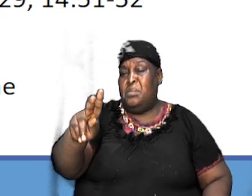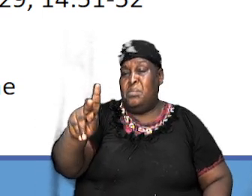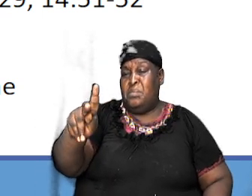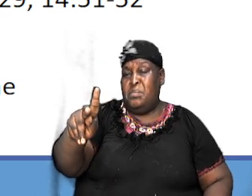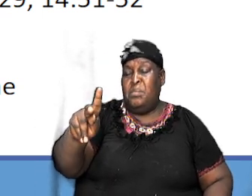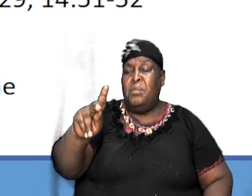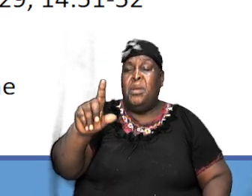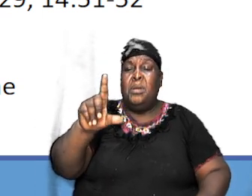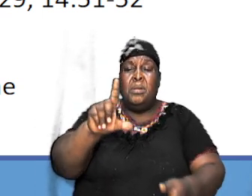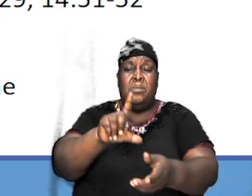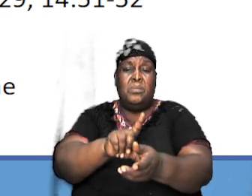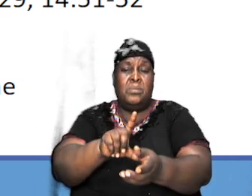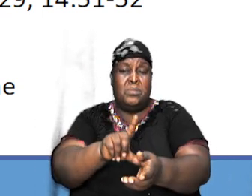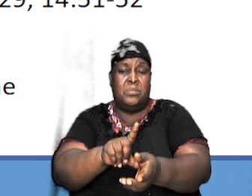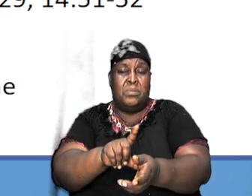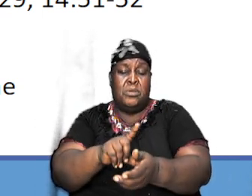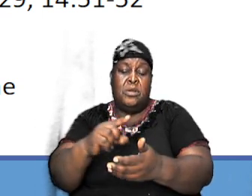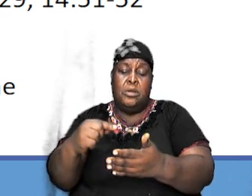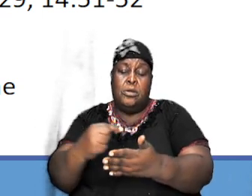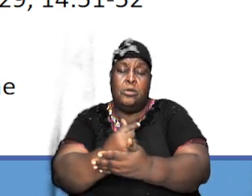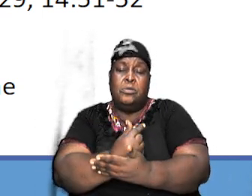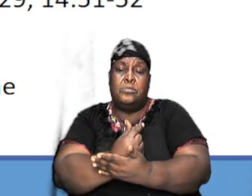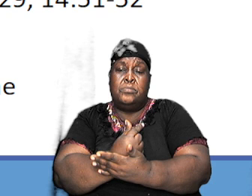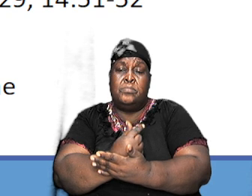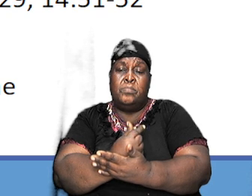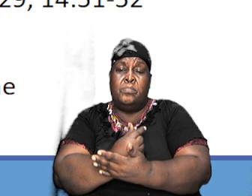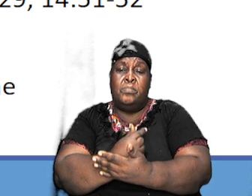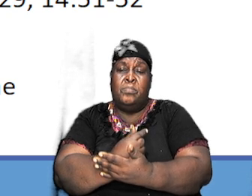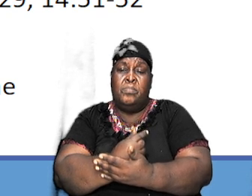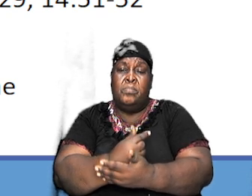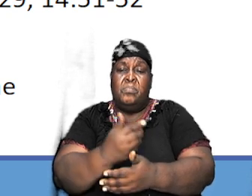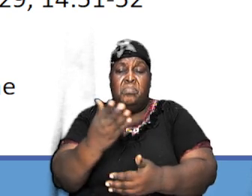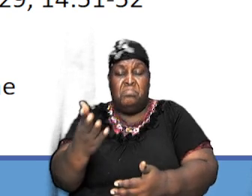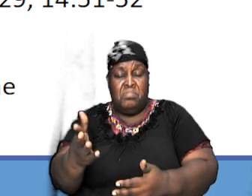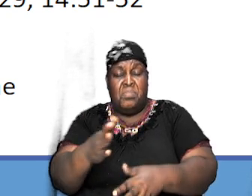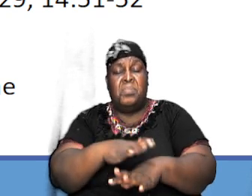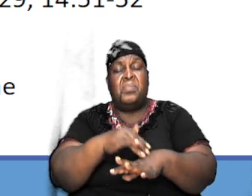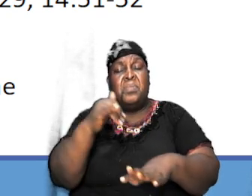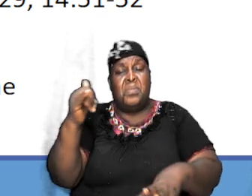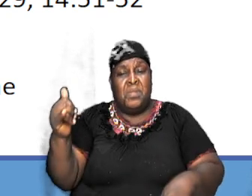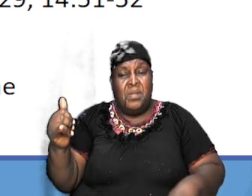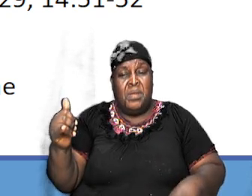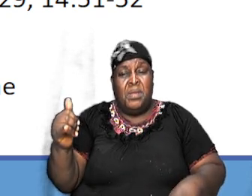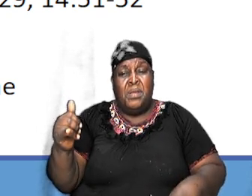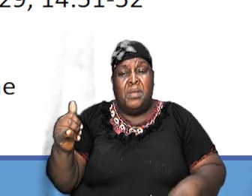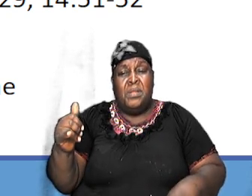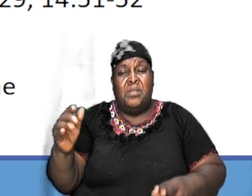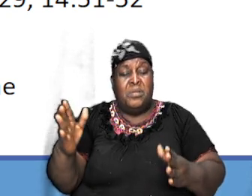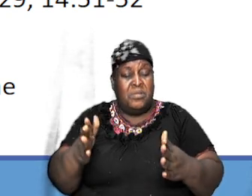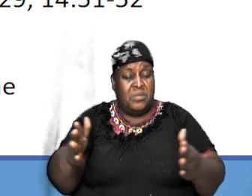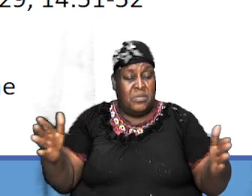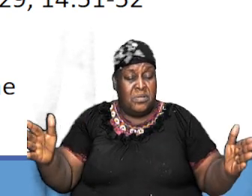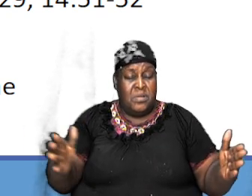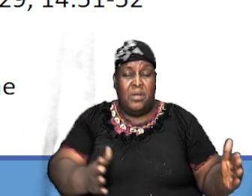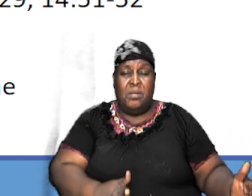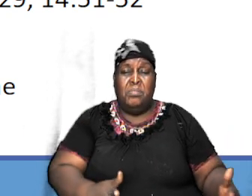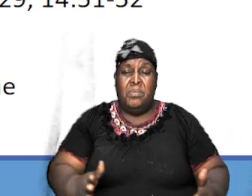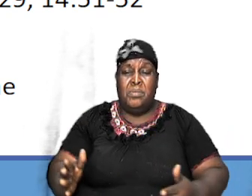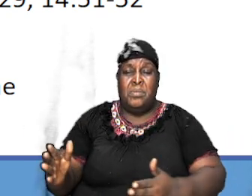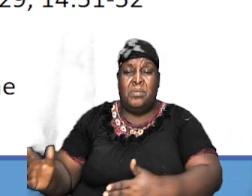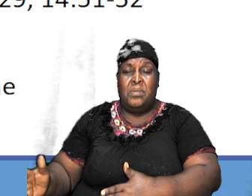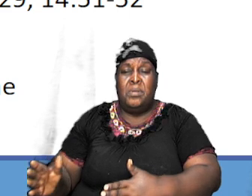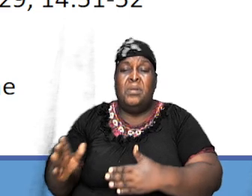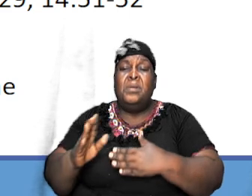So as I said before, these are called synoptic gospels because the general plan and the